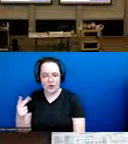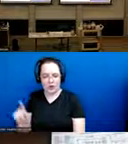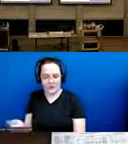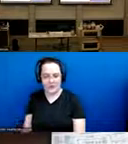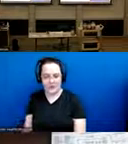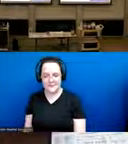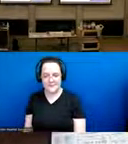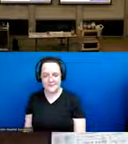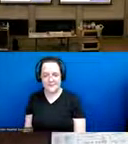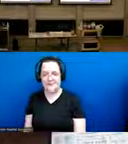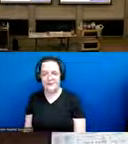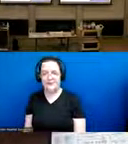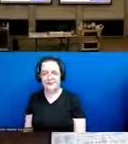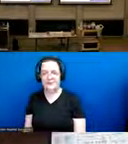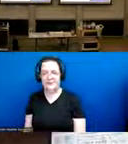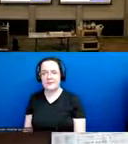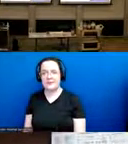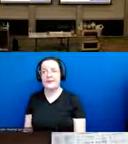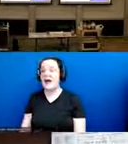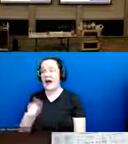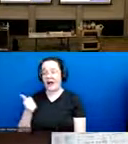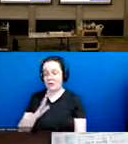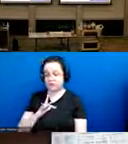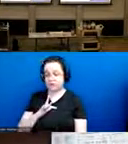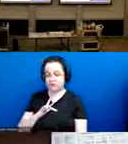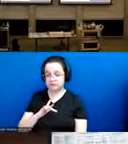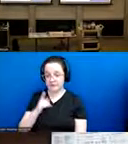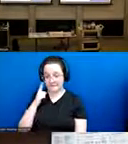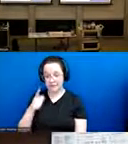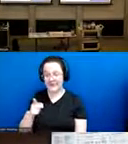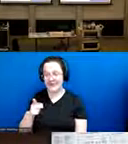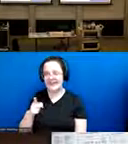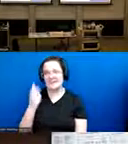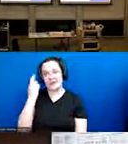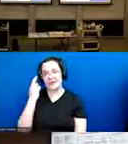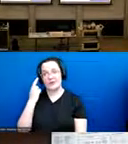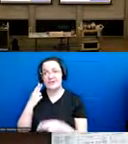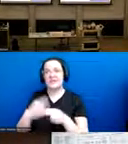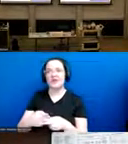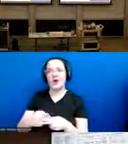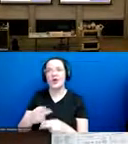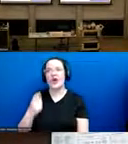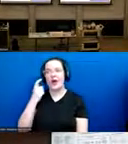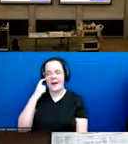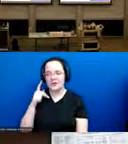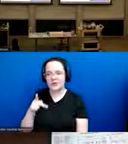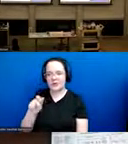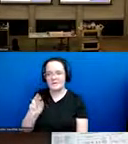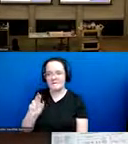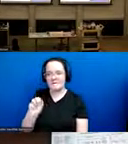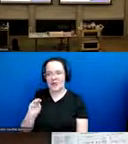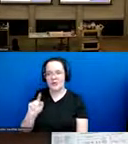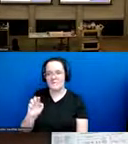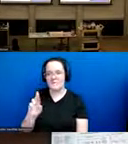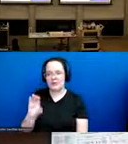what you're getting here. And then the other beauty of this, and this is why these systems are called optical parametrical amplifiers, you can see